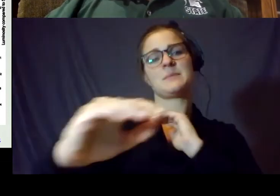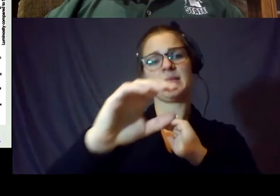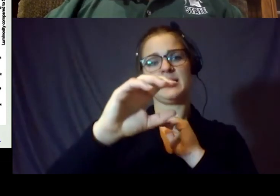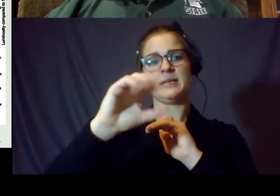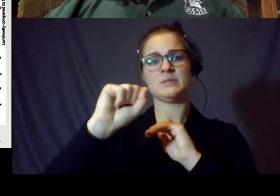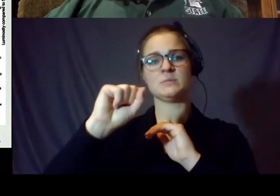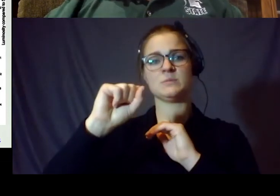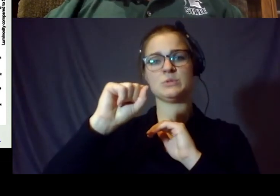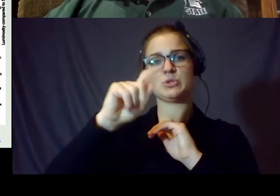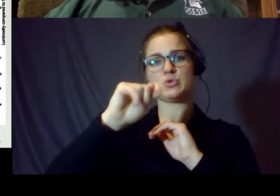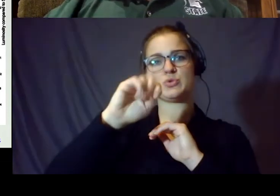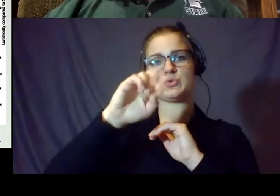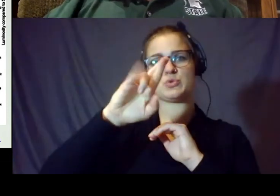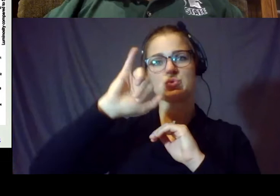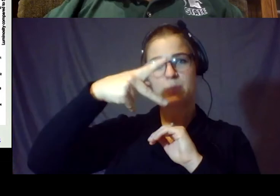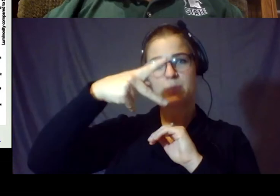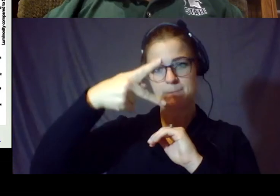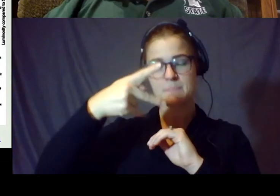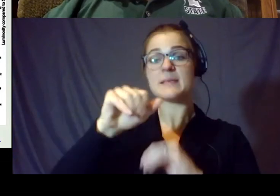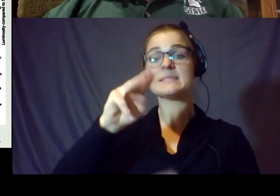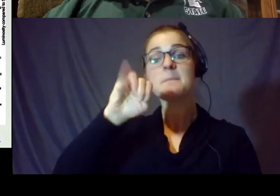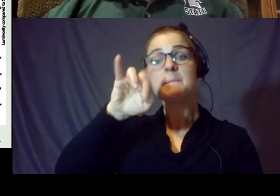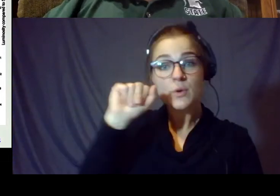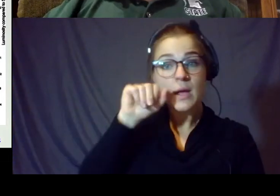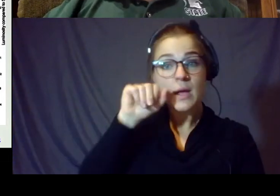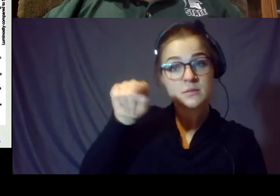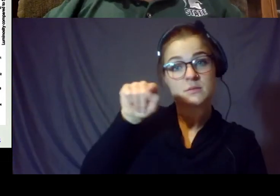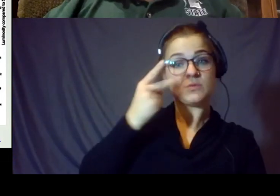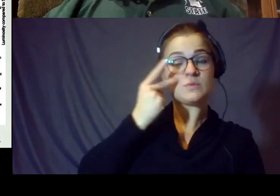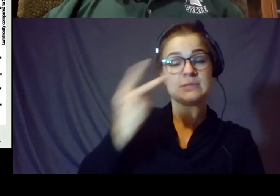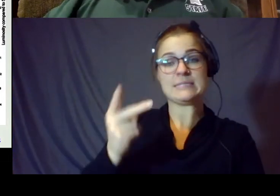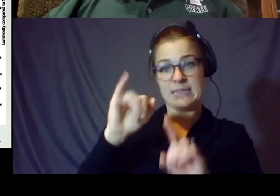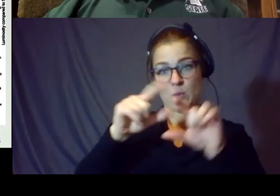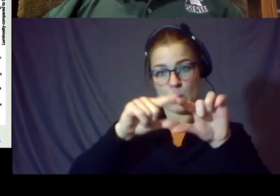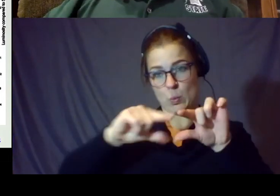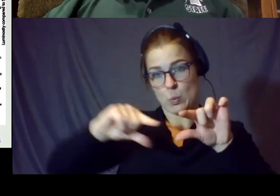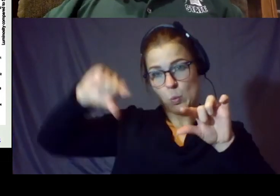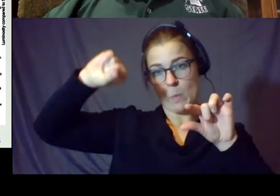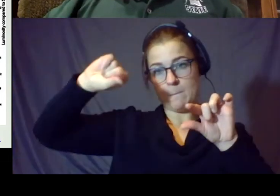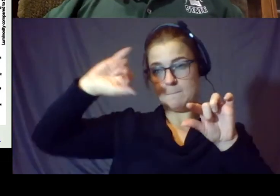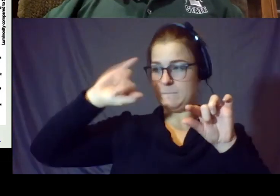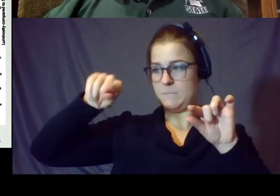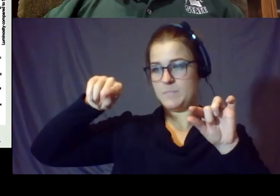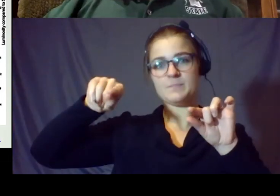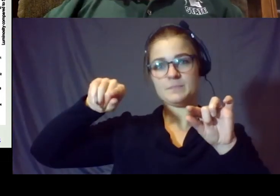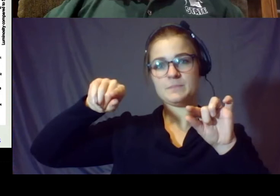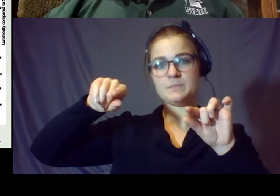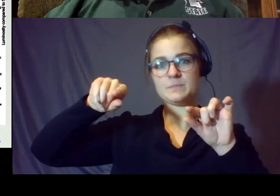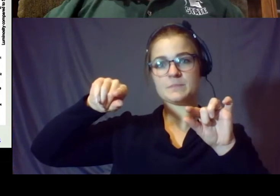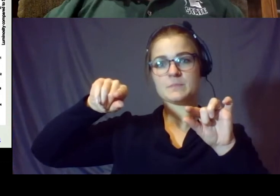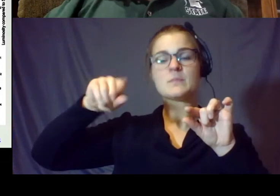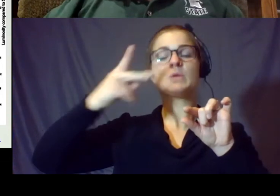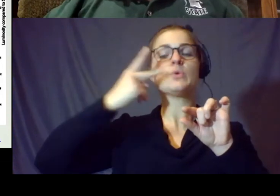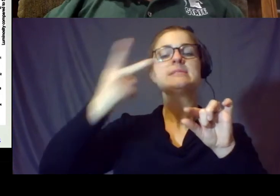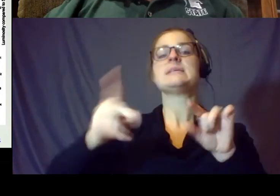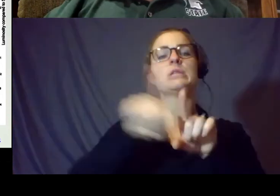And here is Mira over here in this curve. So these regularly pulsating